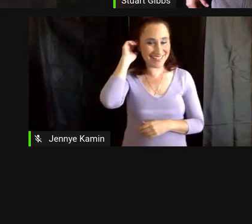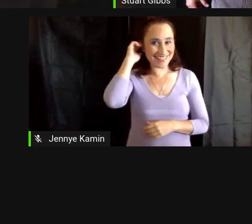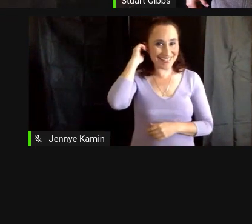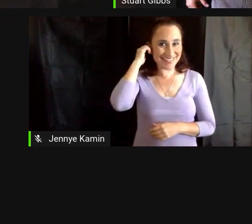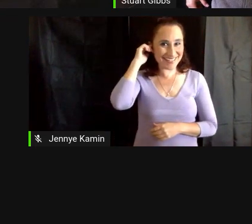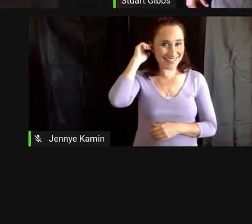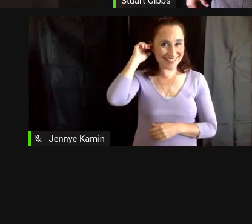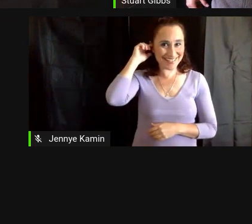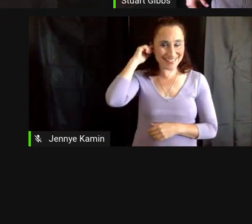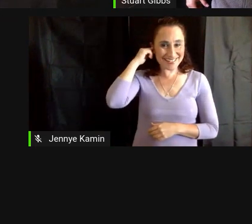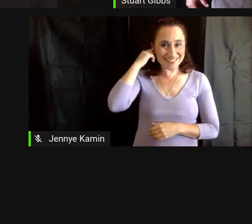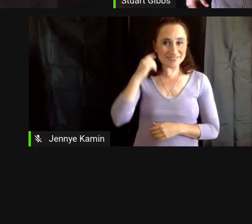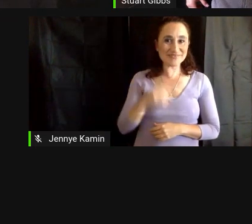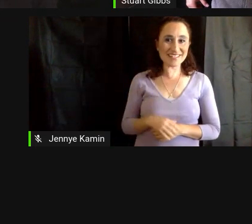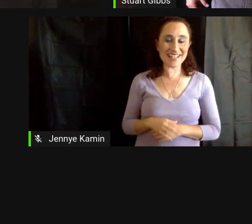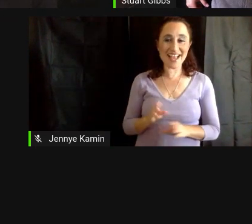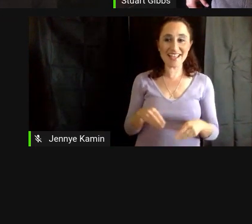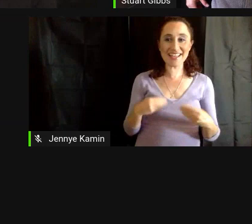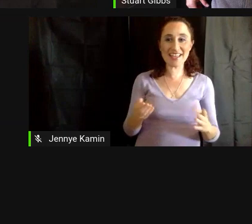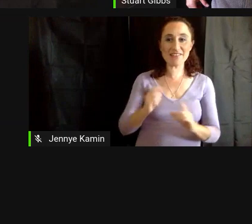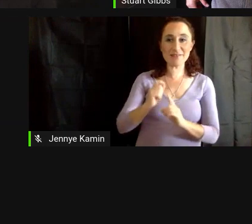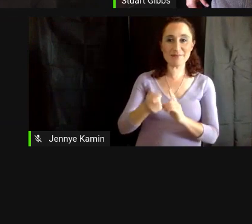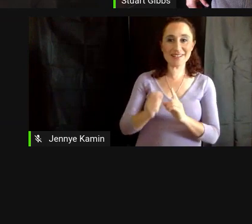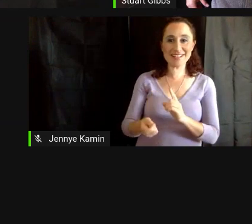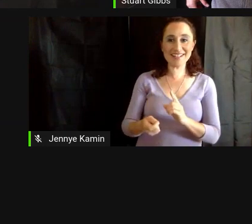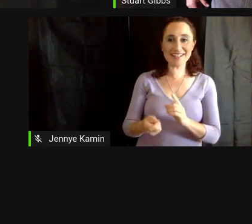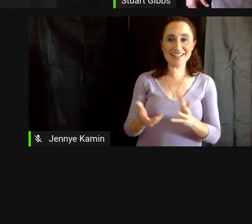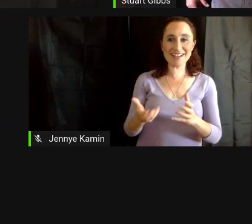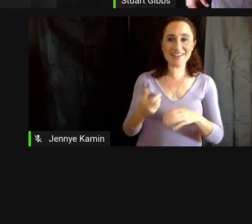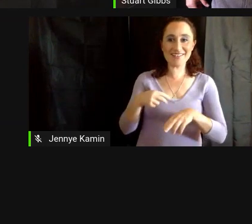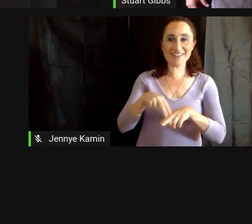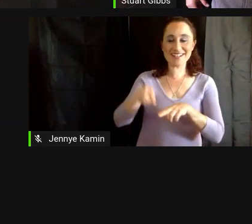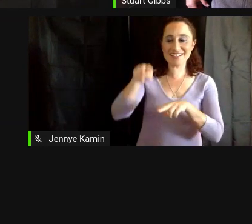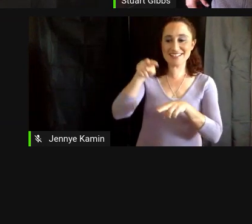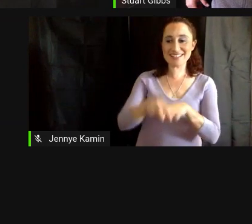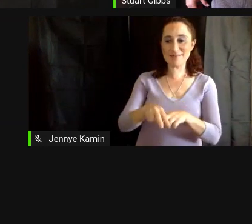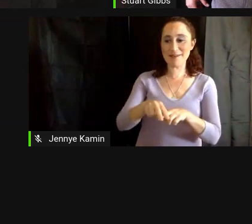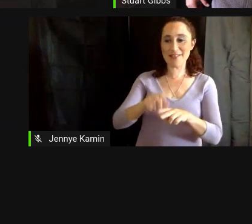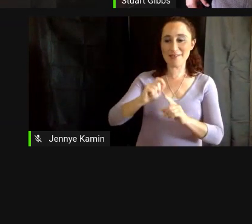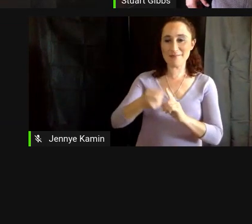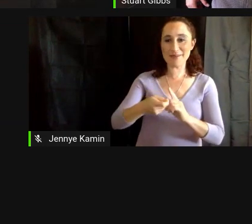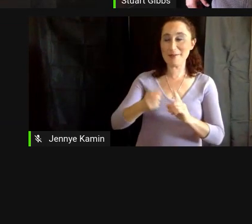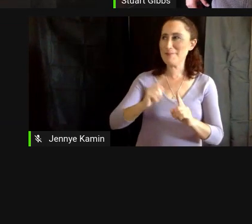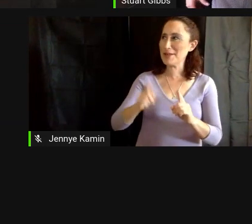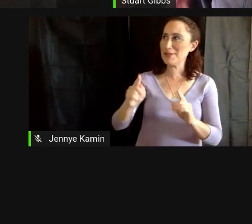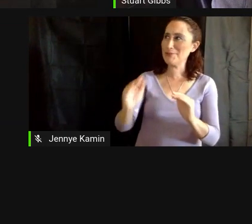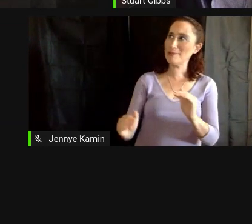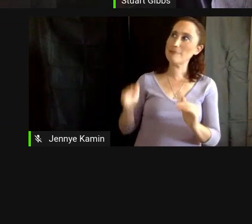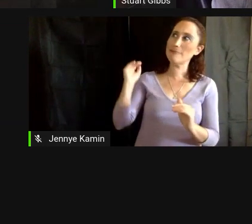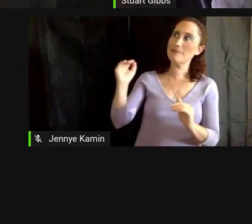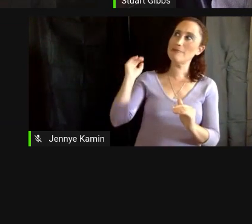All right, Sarah. I gave Stu the banana so he could have someone slip on a banana peel, but you took it a step further.